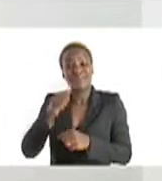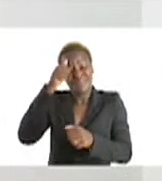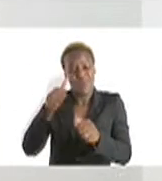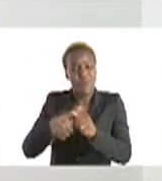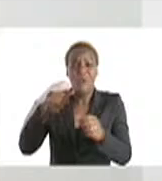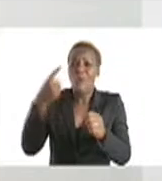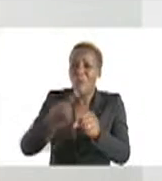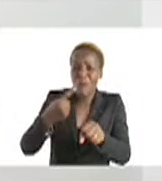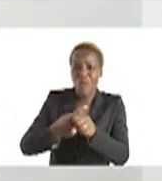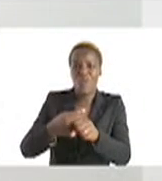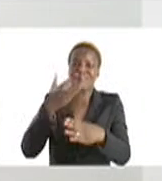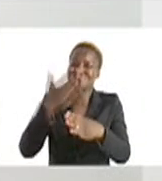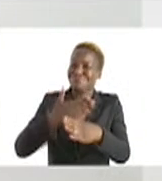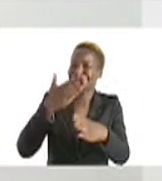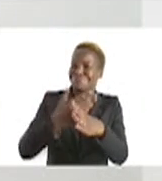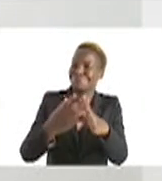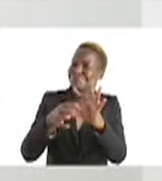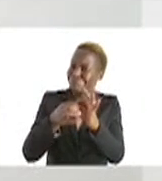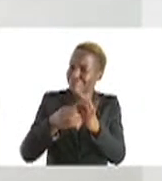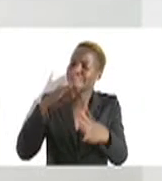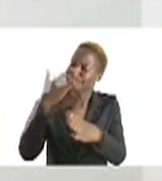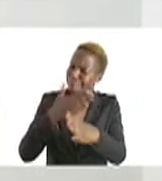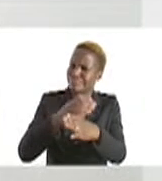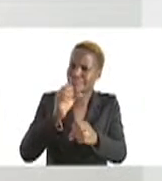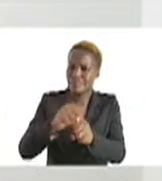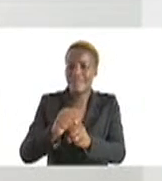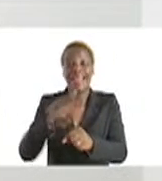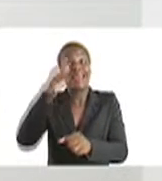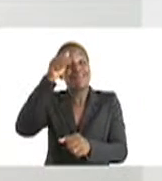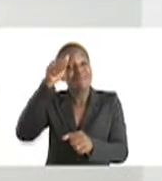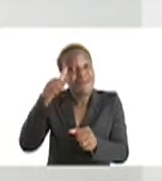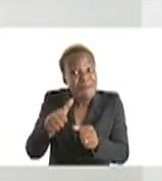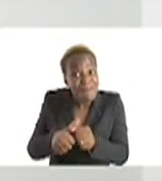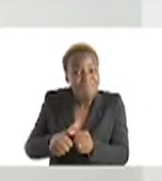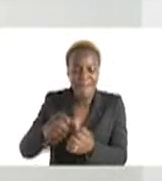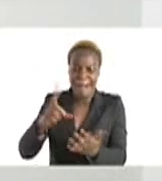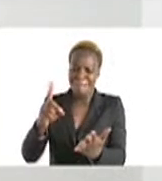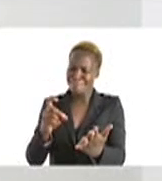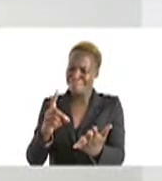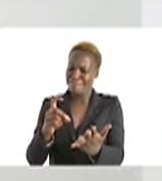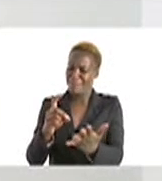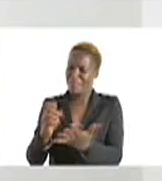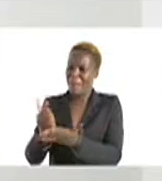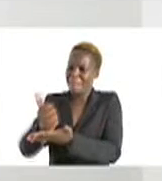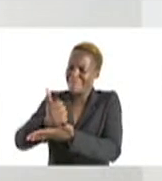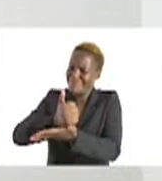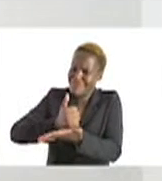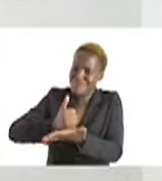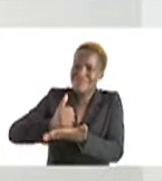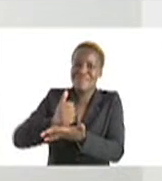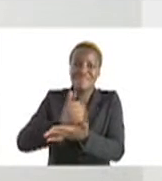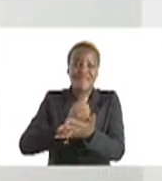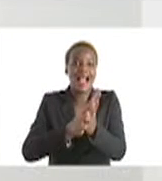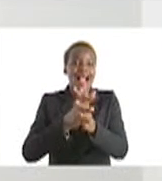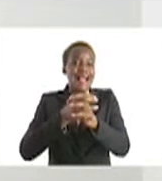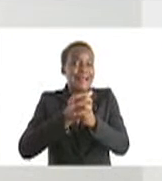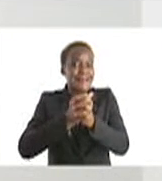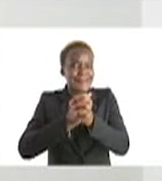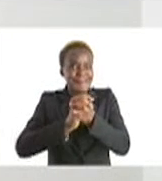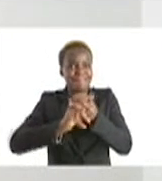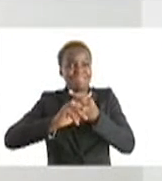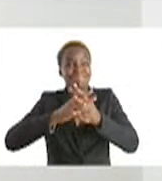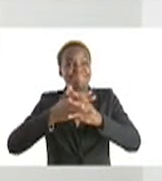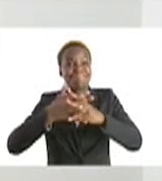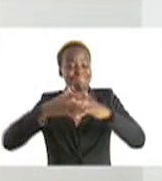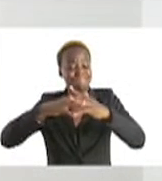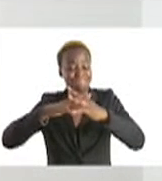and please do sanitize your hands. It's very healthy, thoroughly and